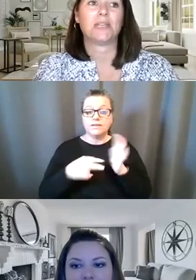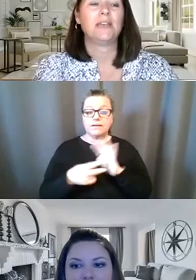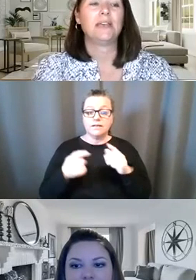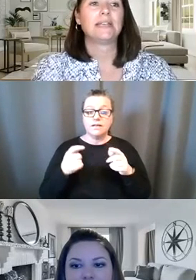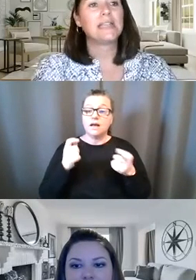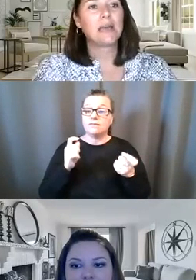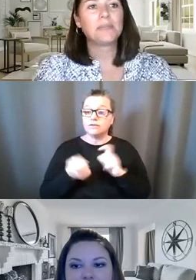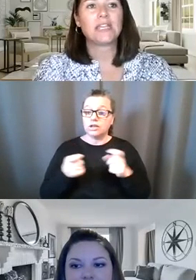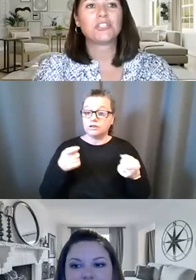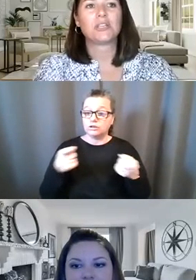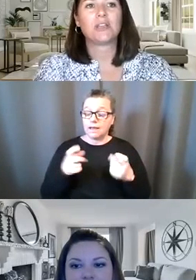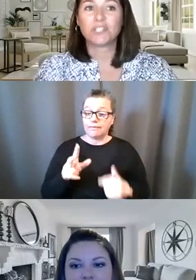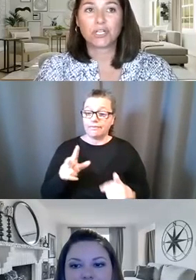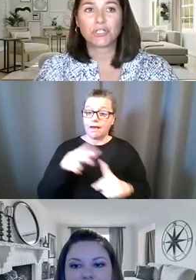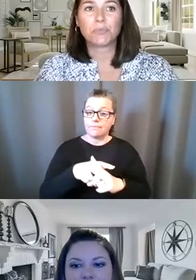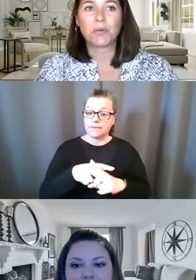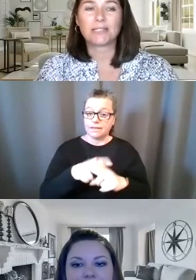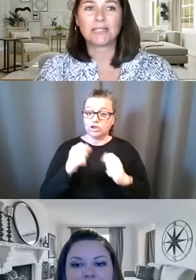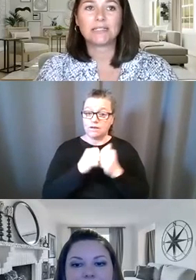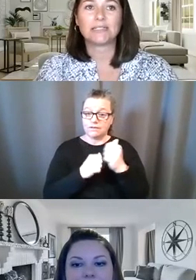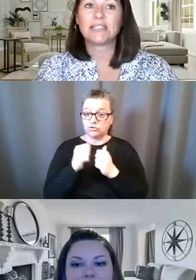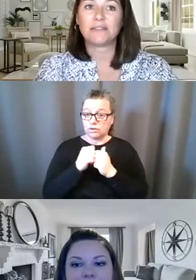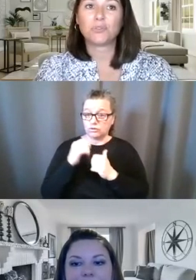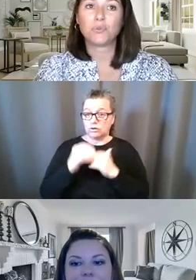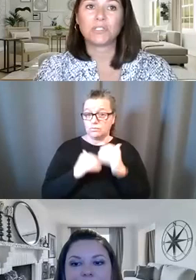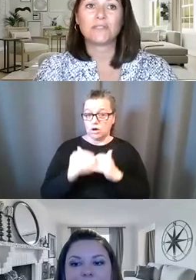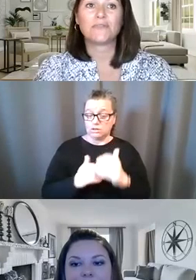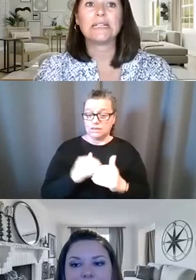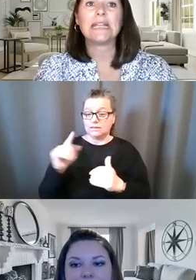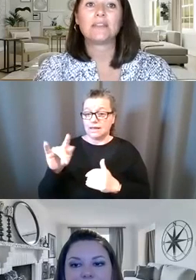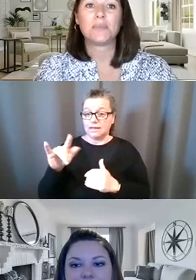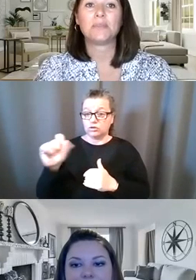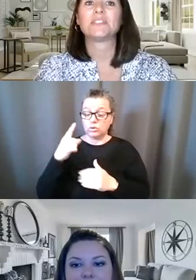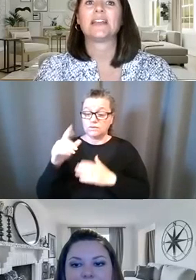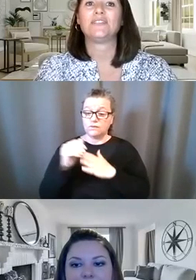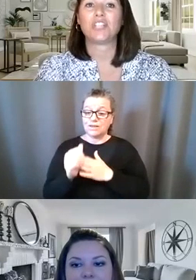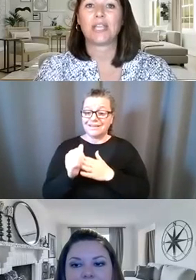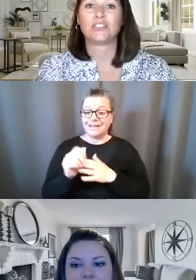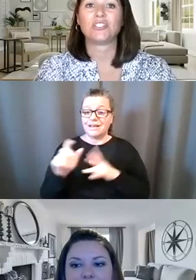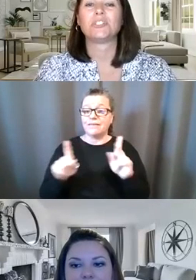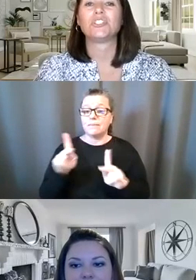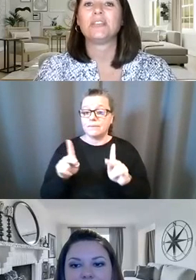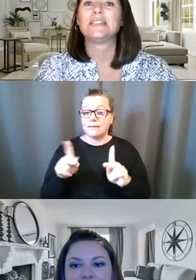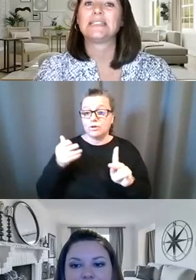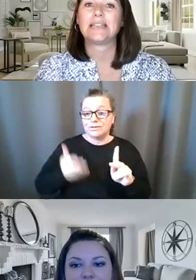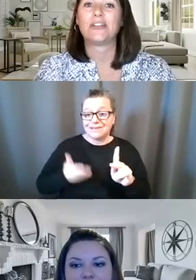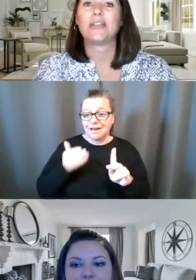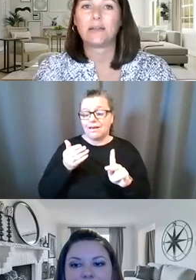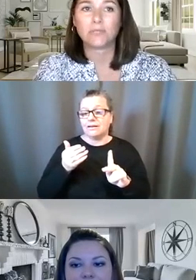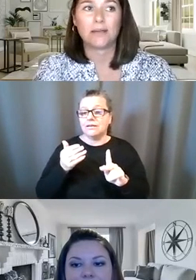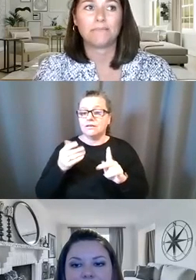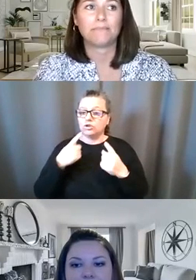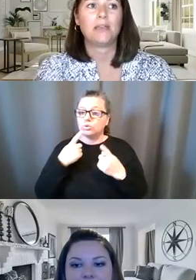management is the application of a structured process and set of tools for leading the people side of change to achieve a